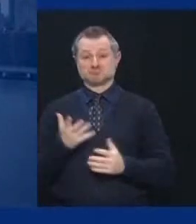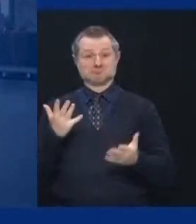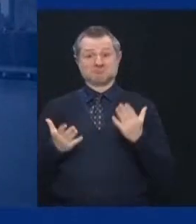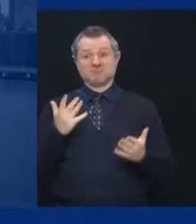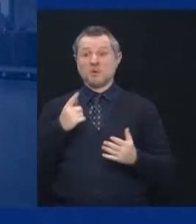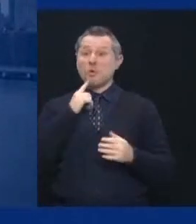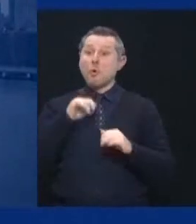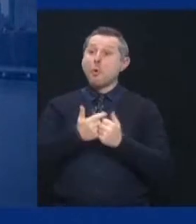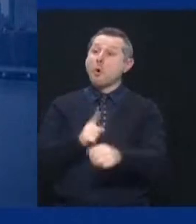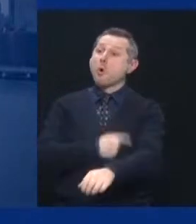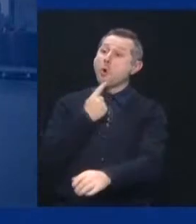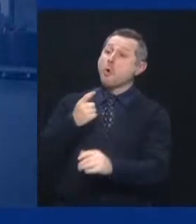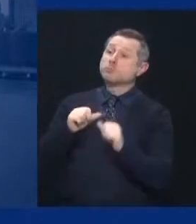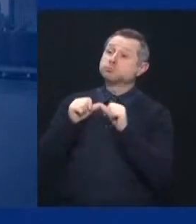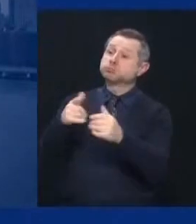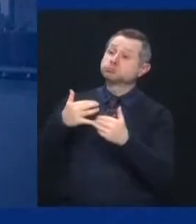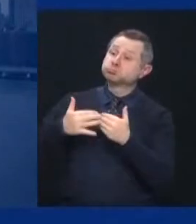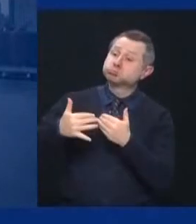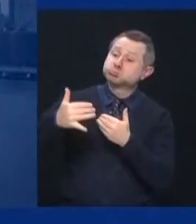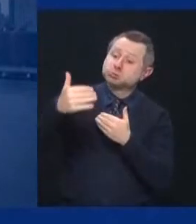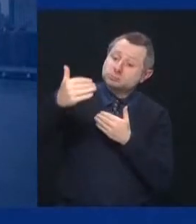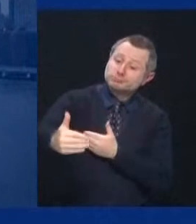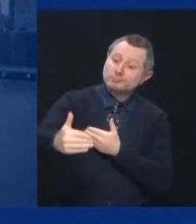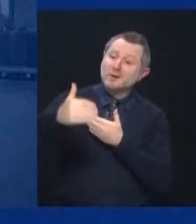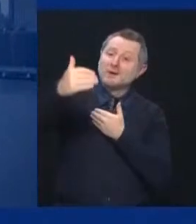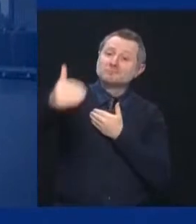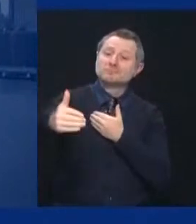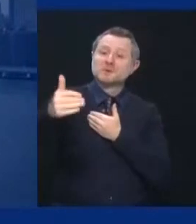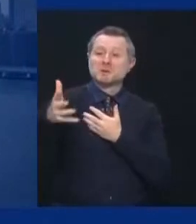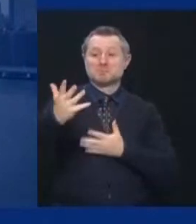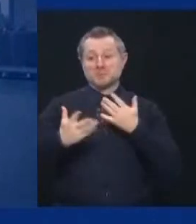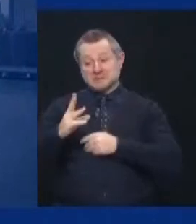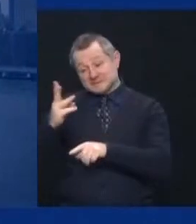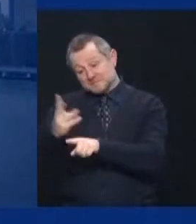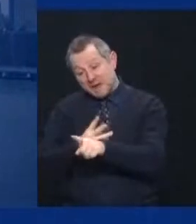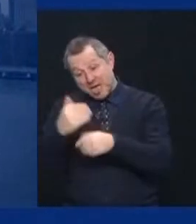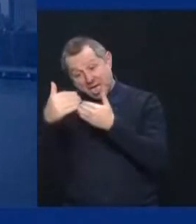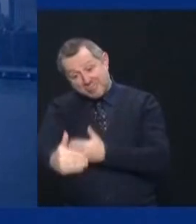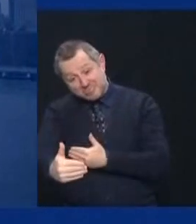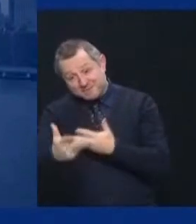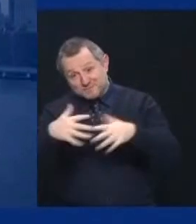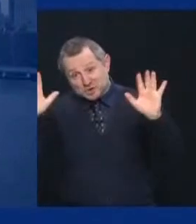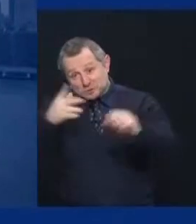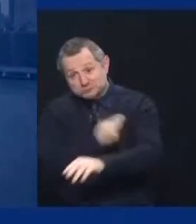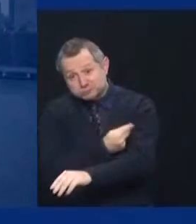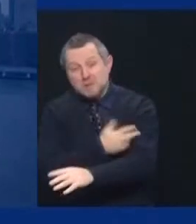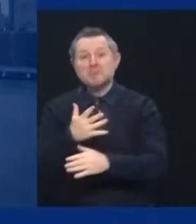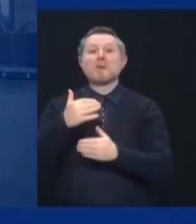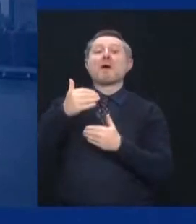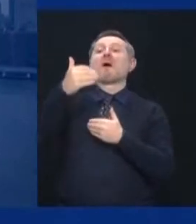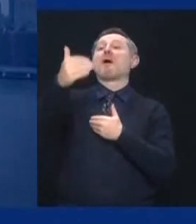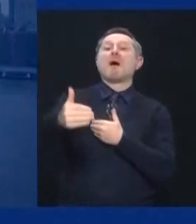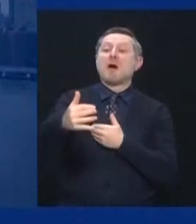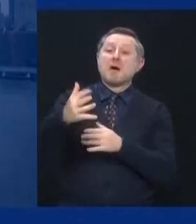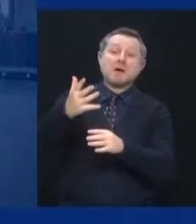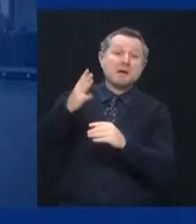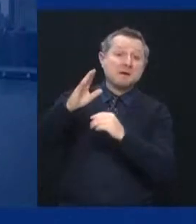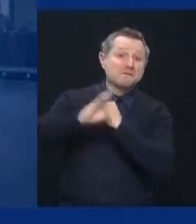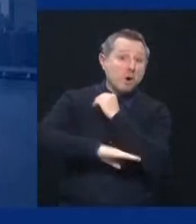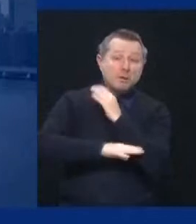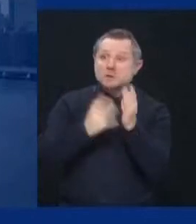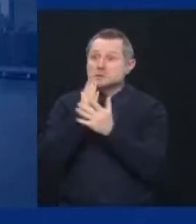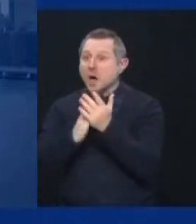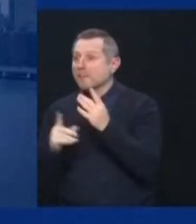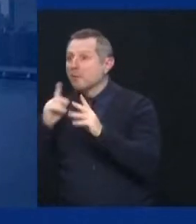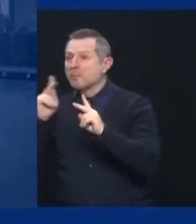talking about, it started about 6 months. We'd be at critical mass in June, and then went to about September. Now some people are talking about the